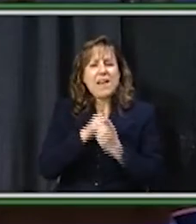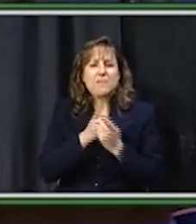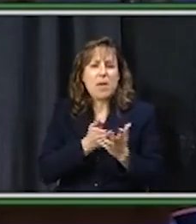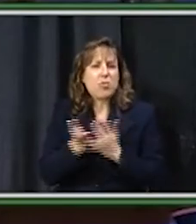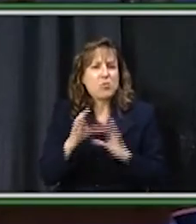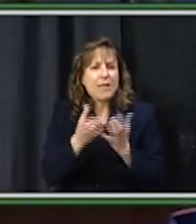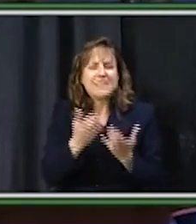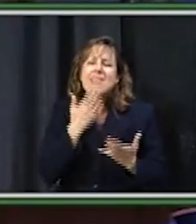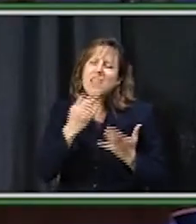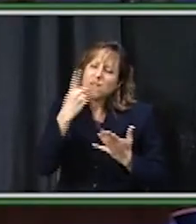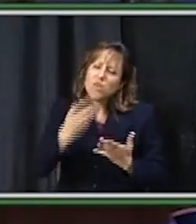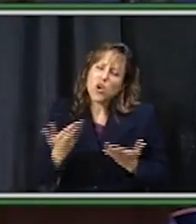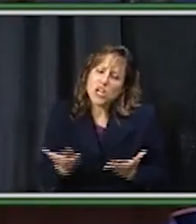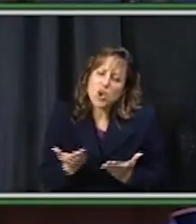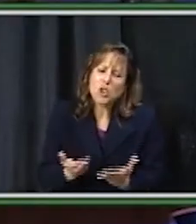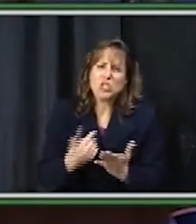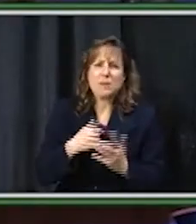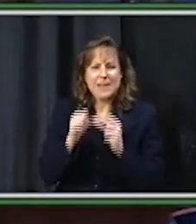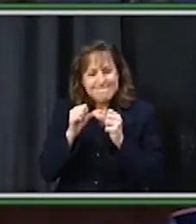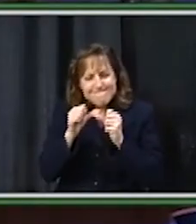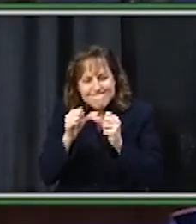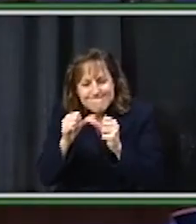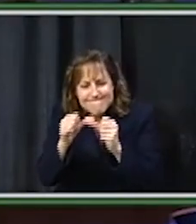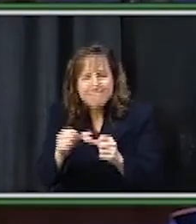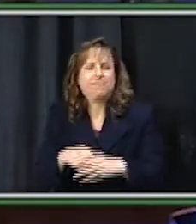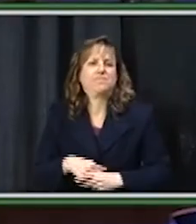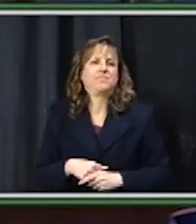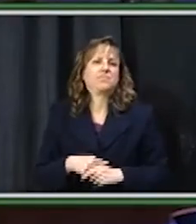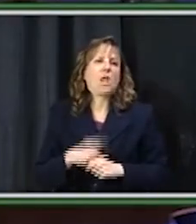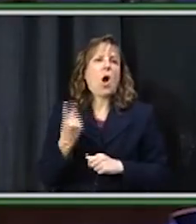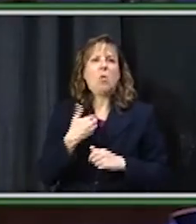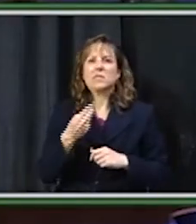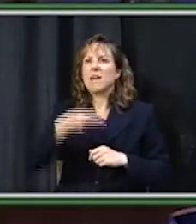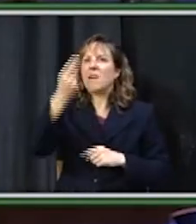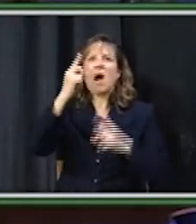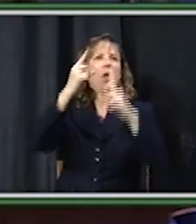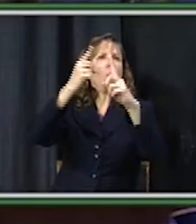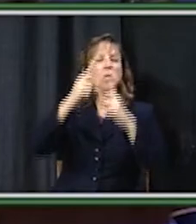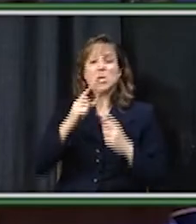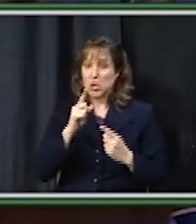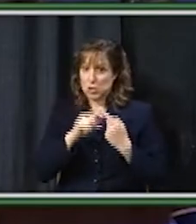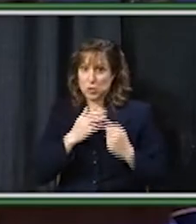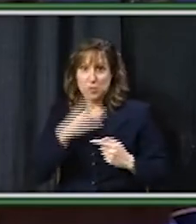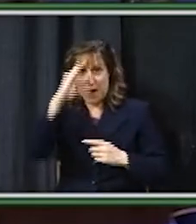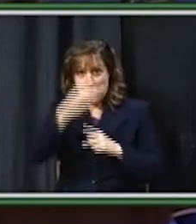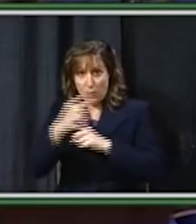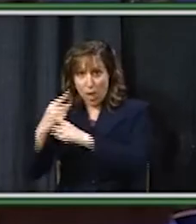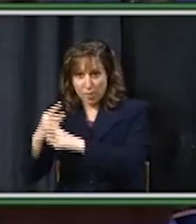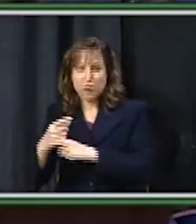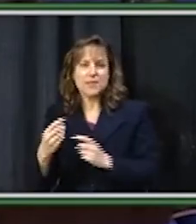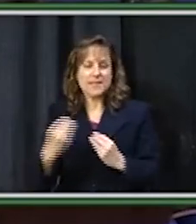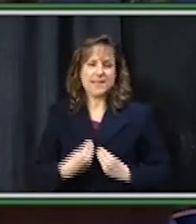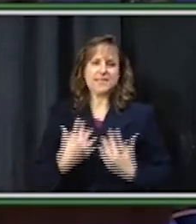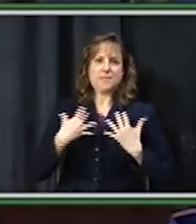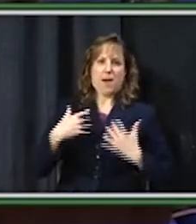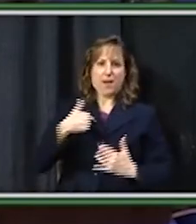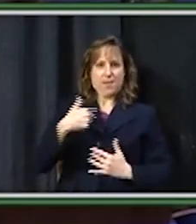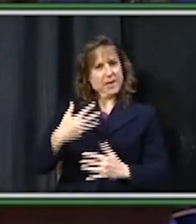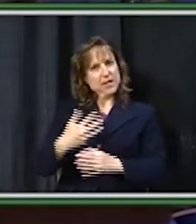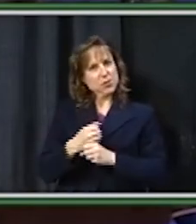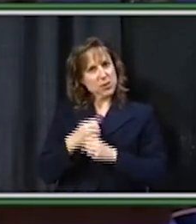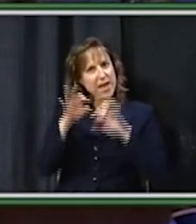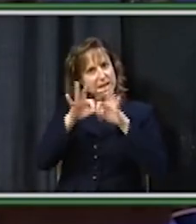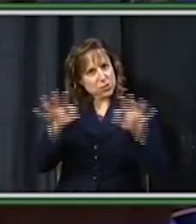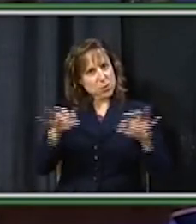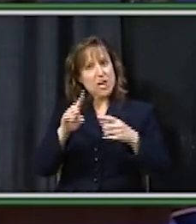moving forward and to always aim high. To my brothers, who inspired me to achieve this higher degree. To